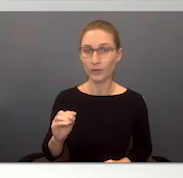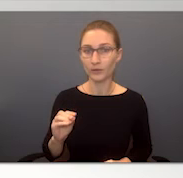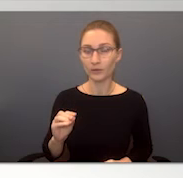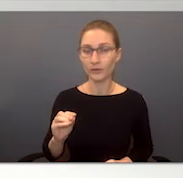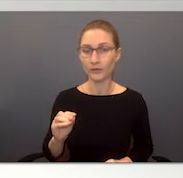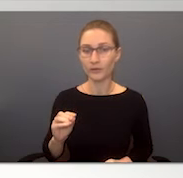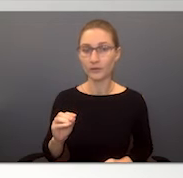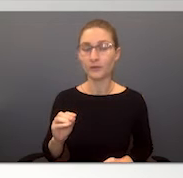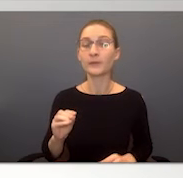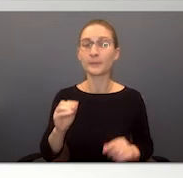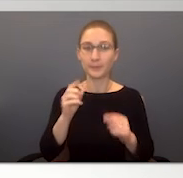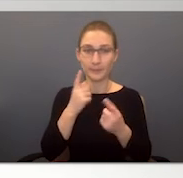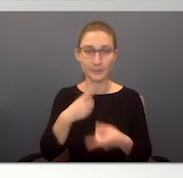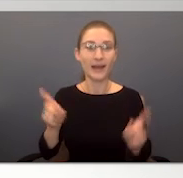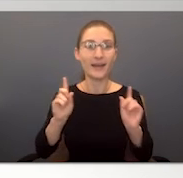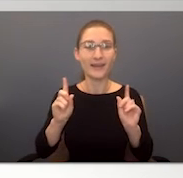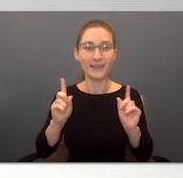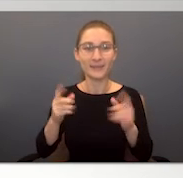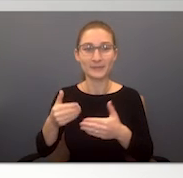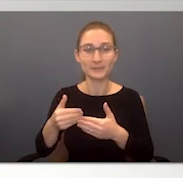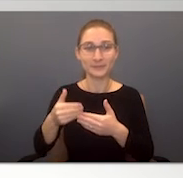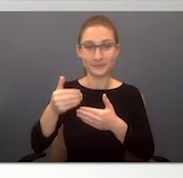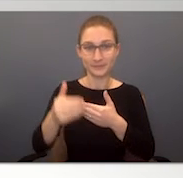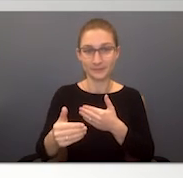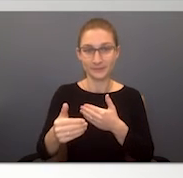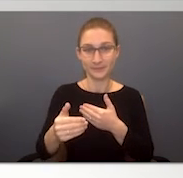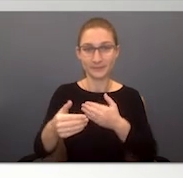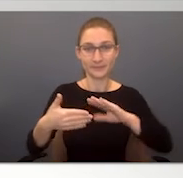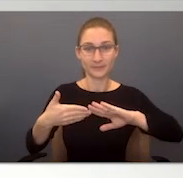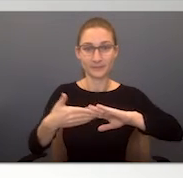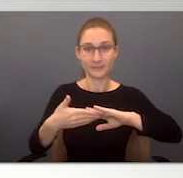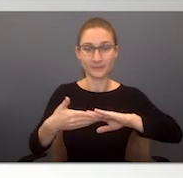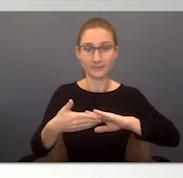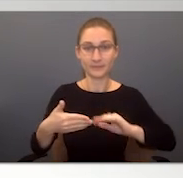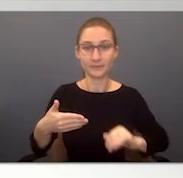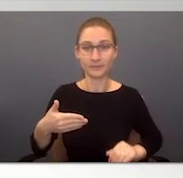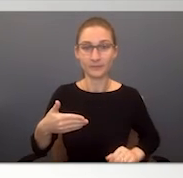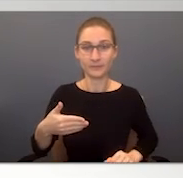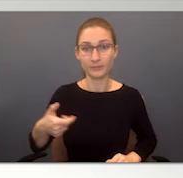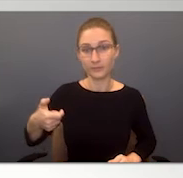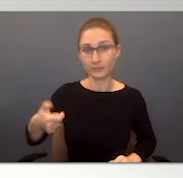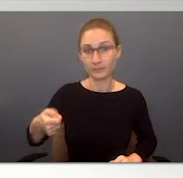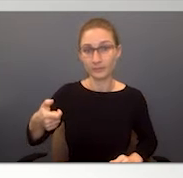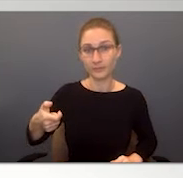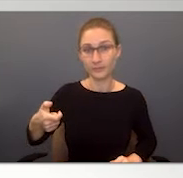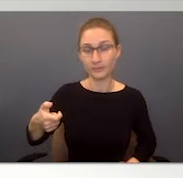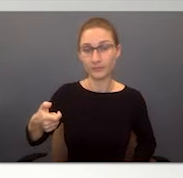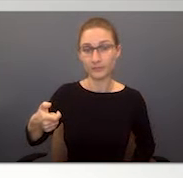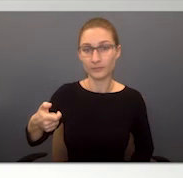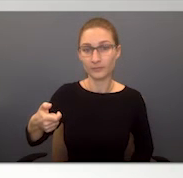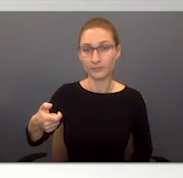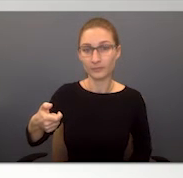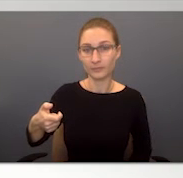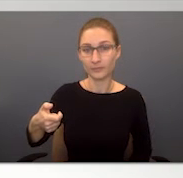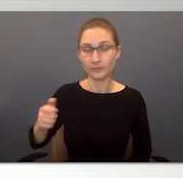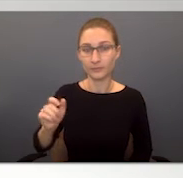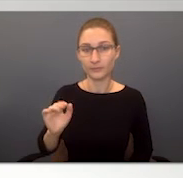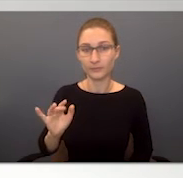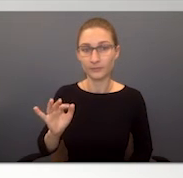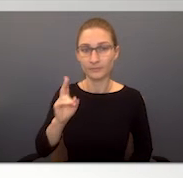see. Now see, it's not letting me. The battery maybe died? It's not letting